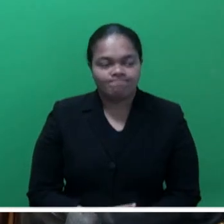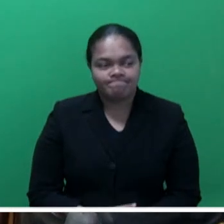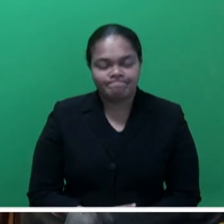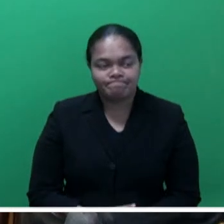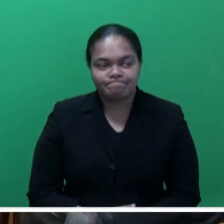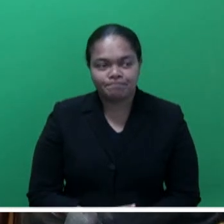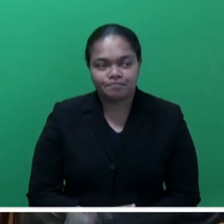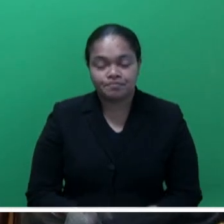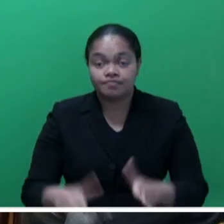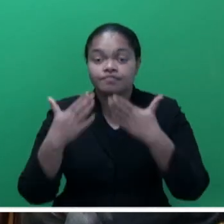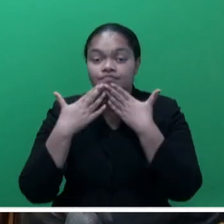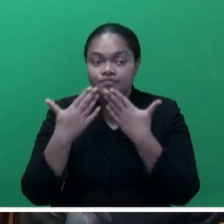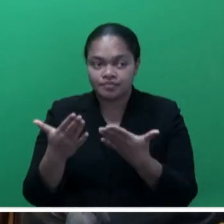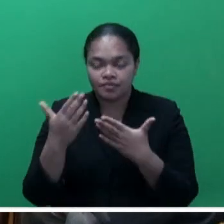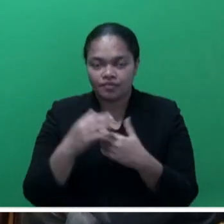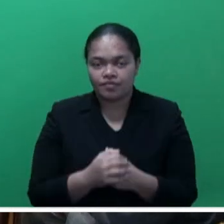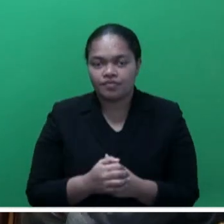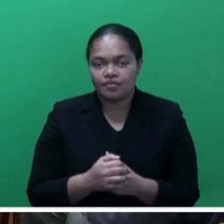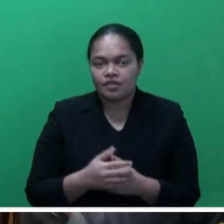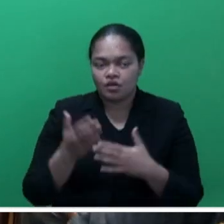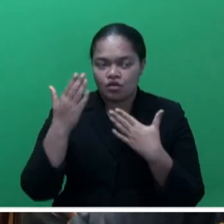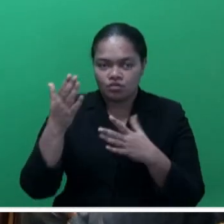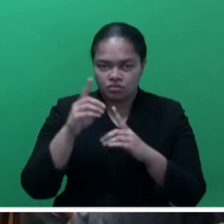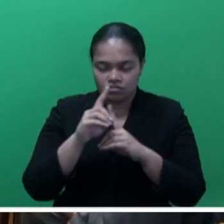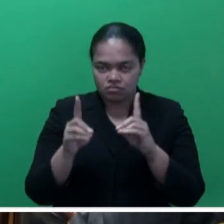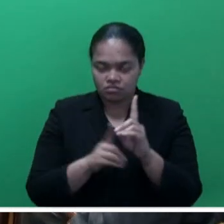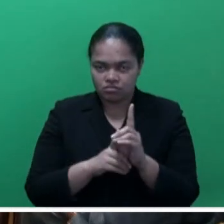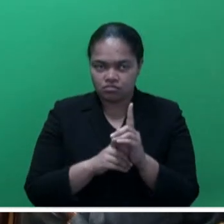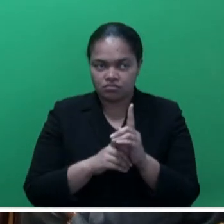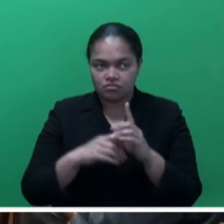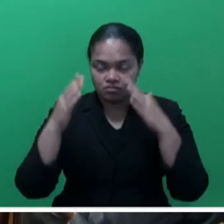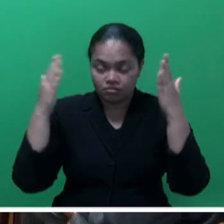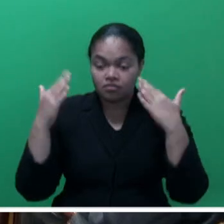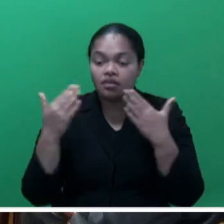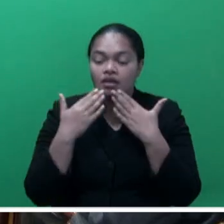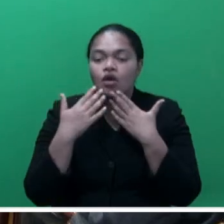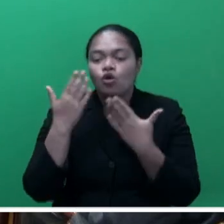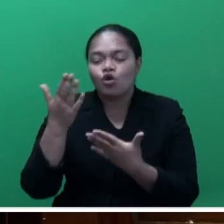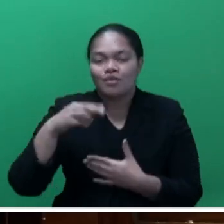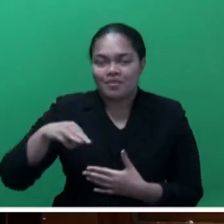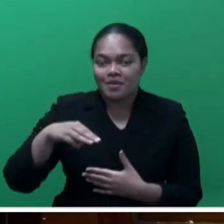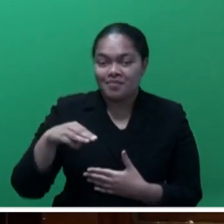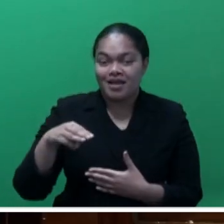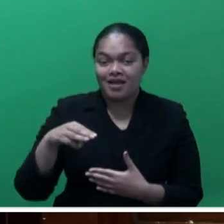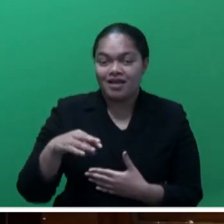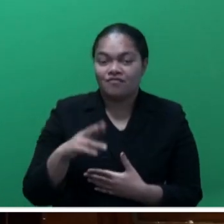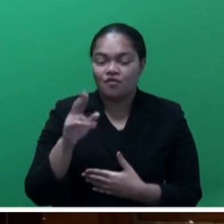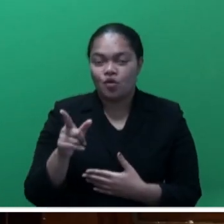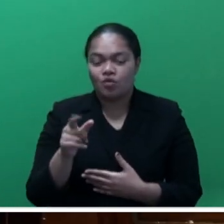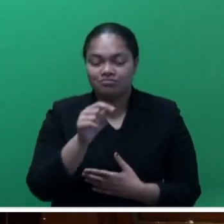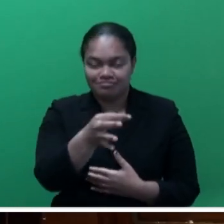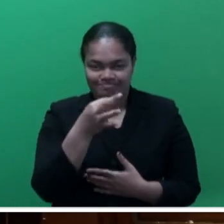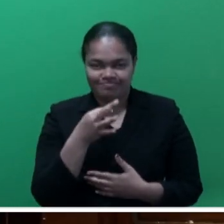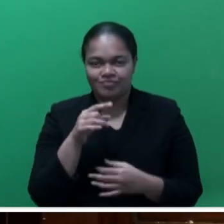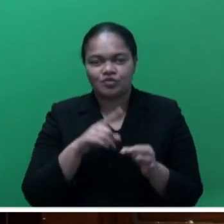Thank you, Honourable Madam Deputy Speaker. I thank the Honourable Member for his question.